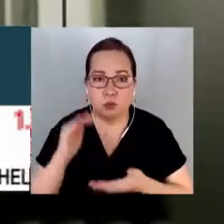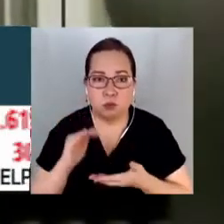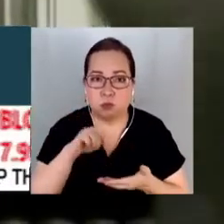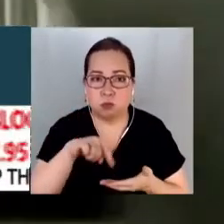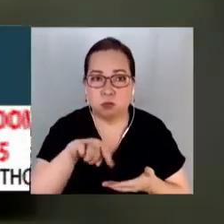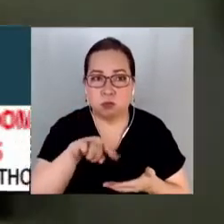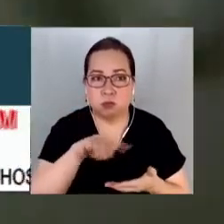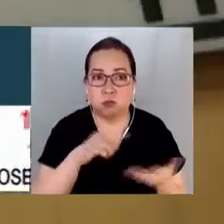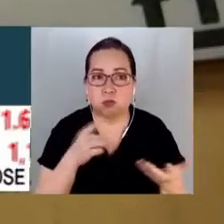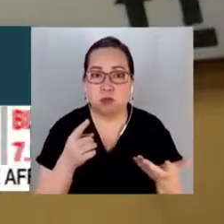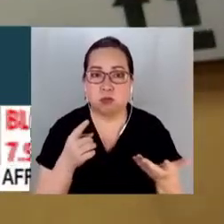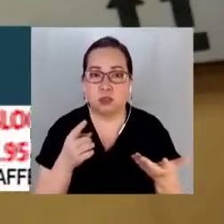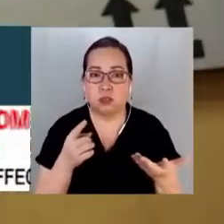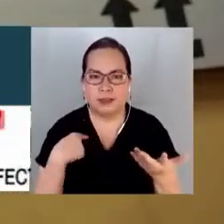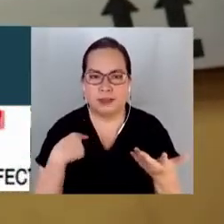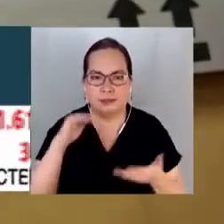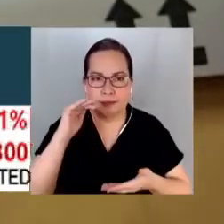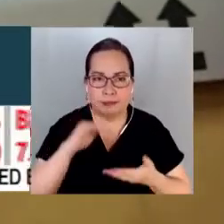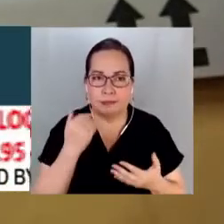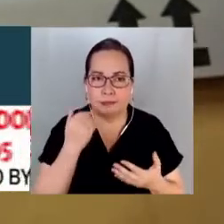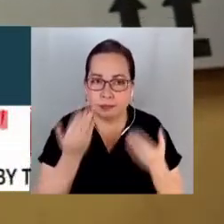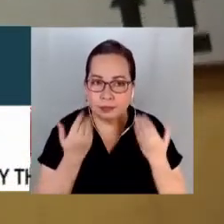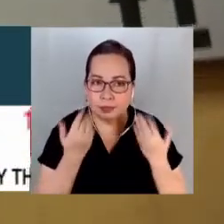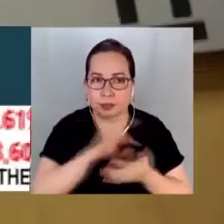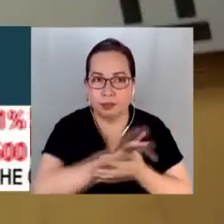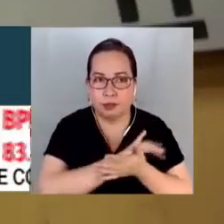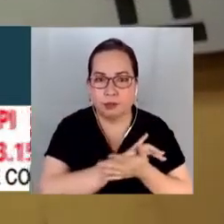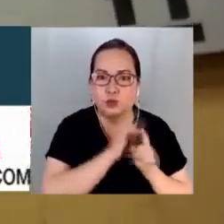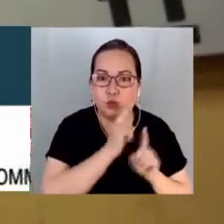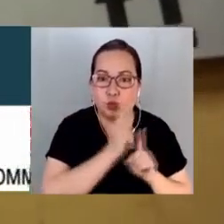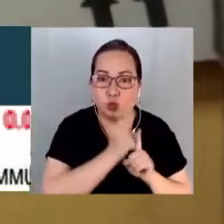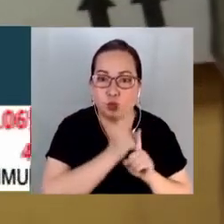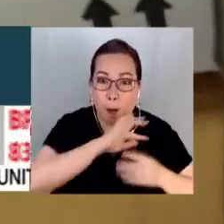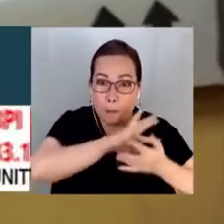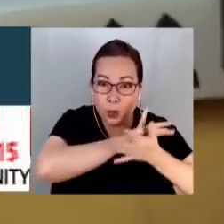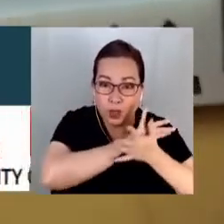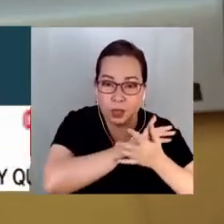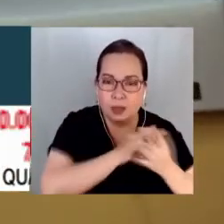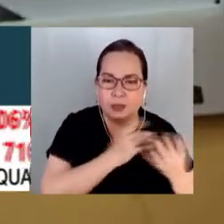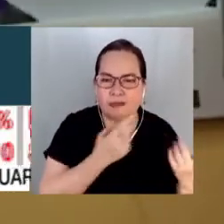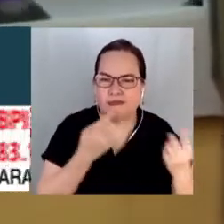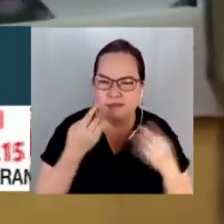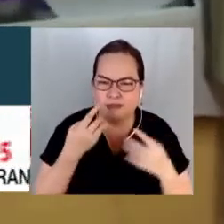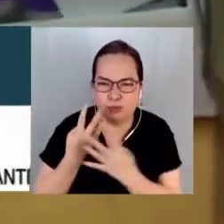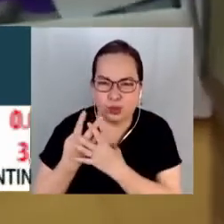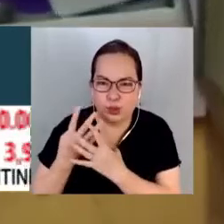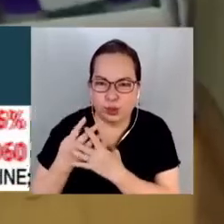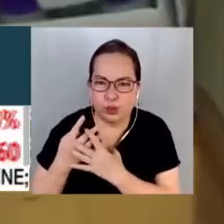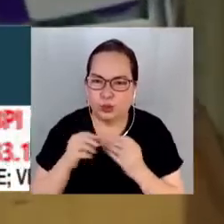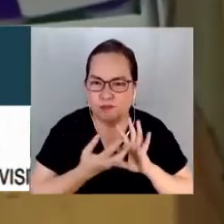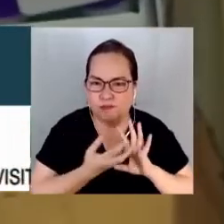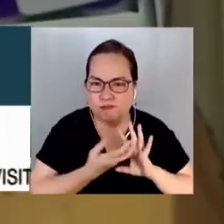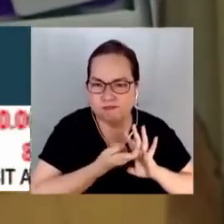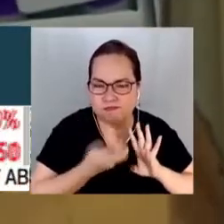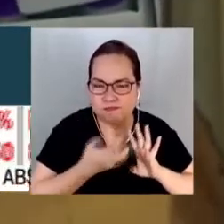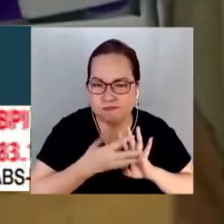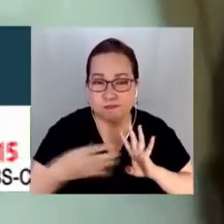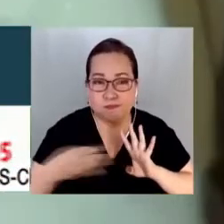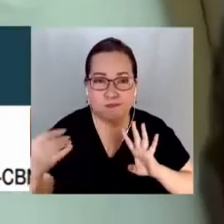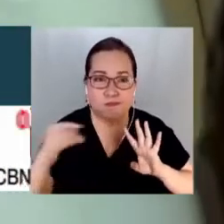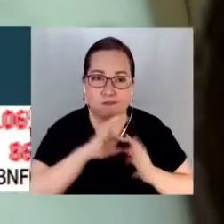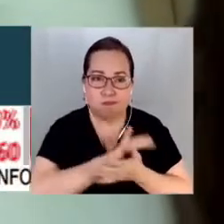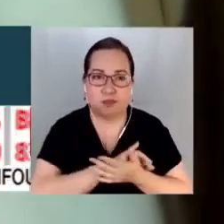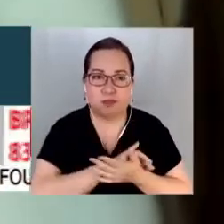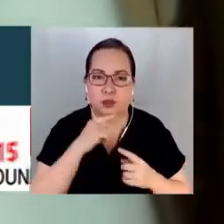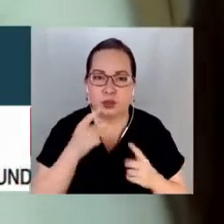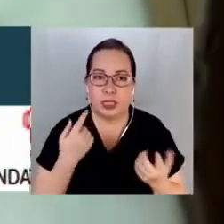is believed to be driven by the more transmissible variant. It also means vaccine development would, for now, not have to